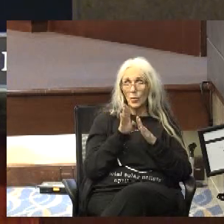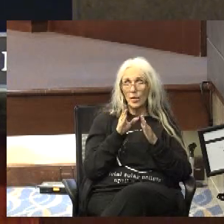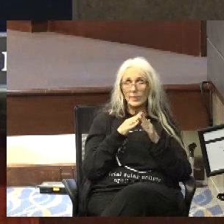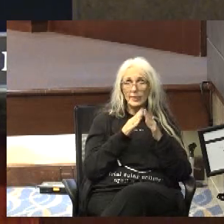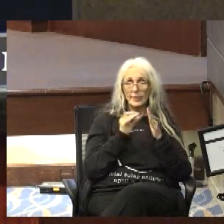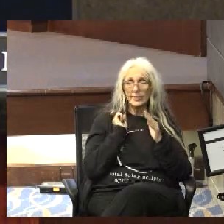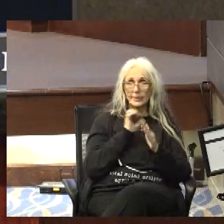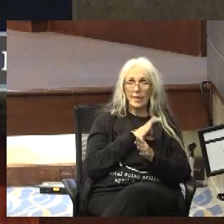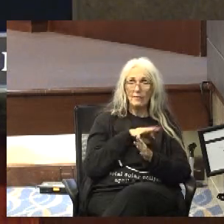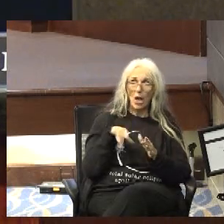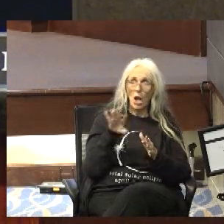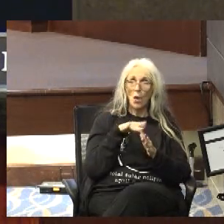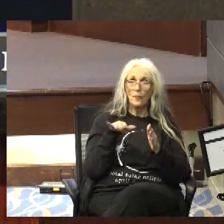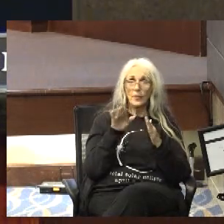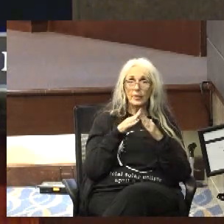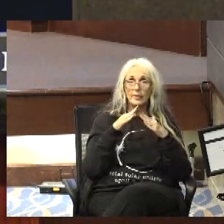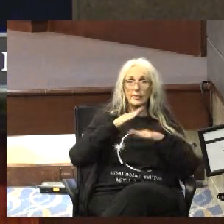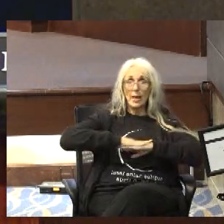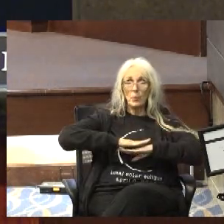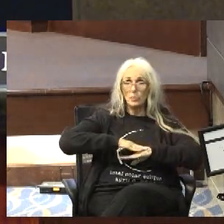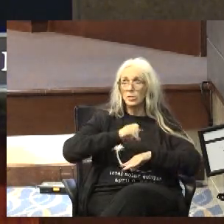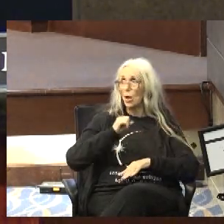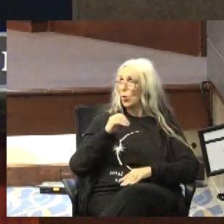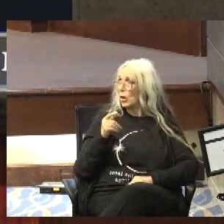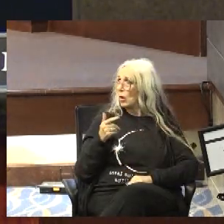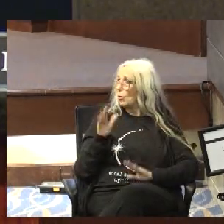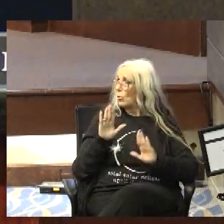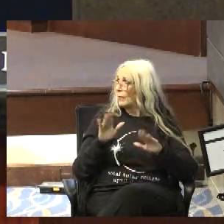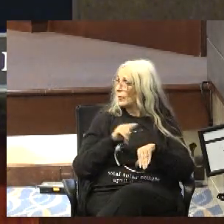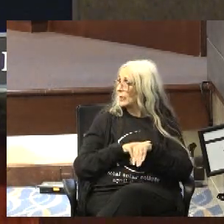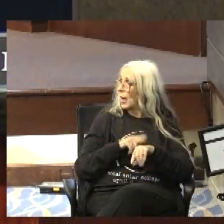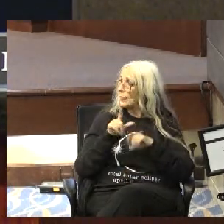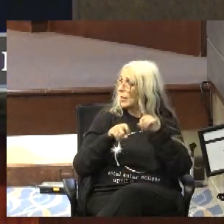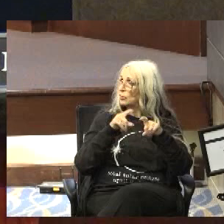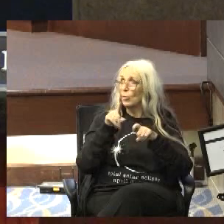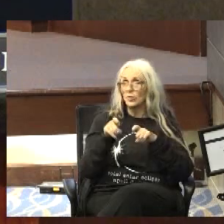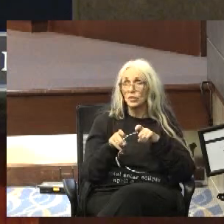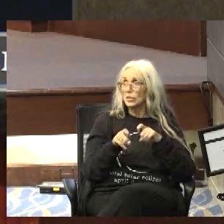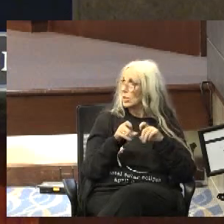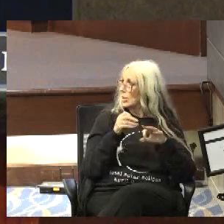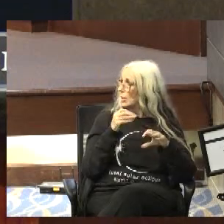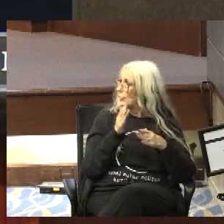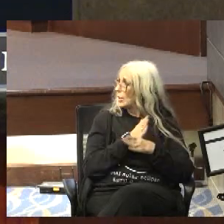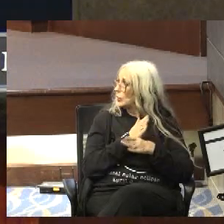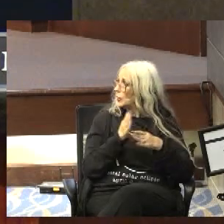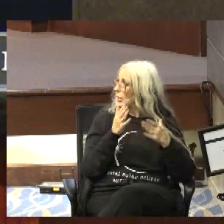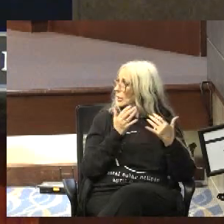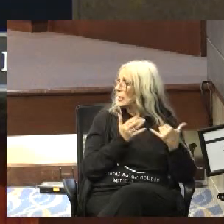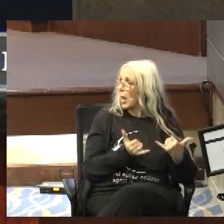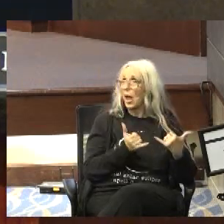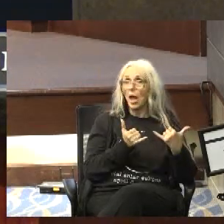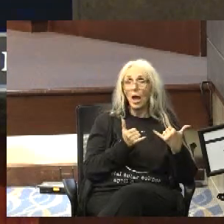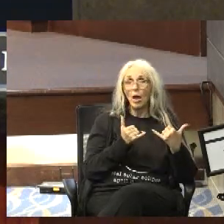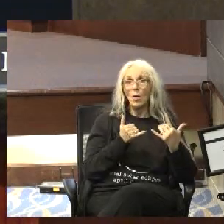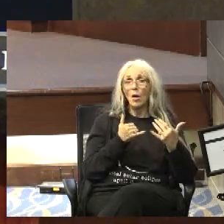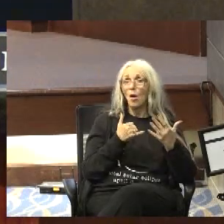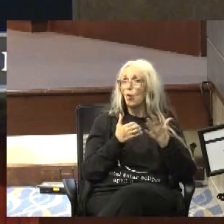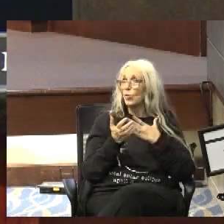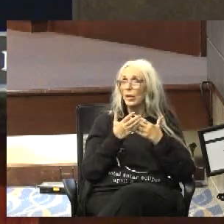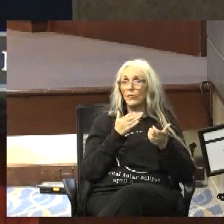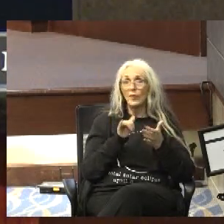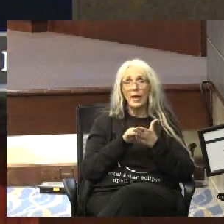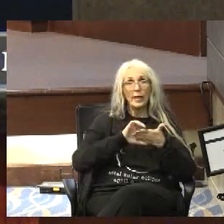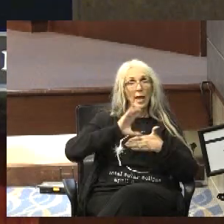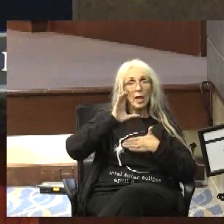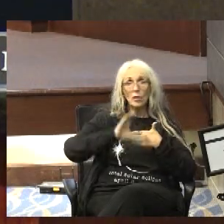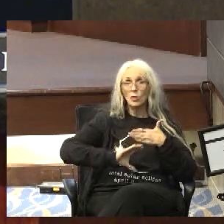at the table. So great time to ask questions. But also, if you between now and whenever that calendar is